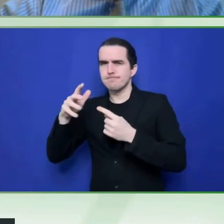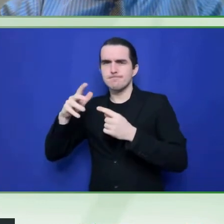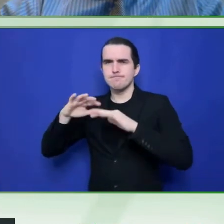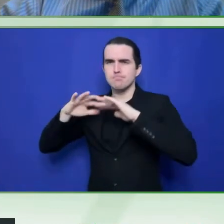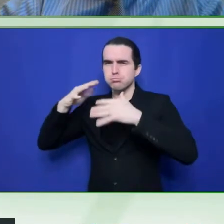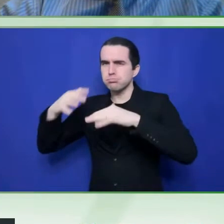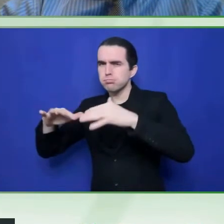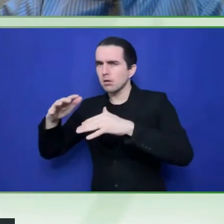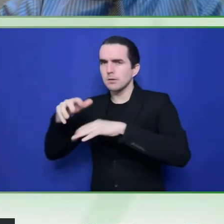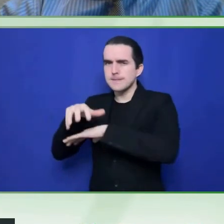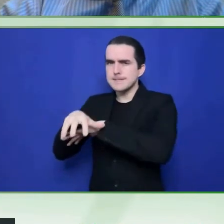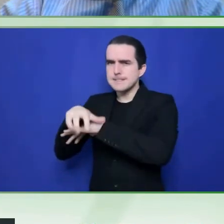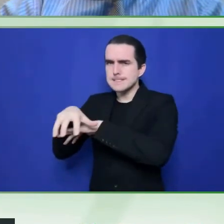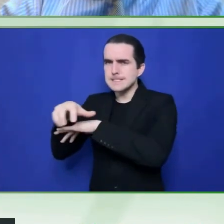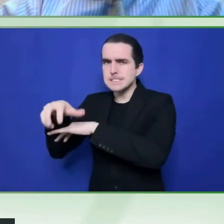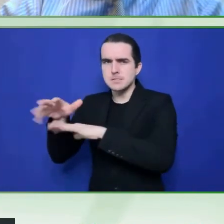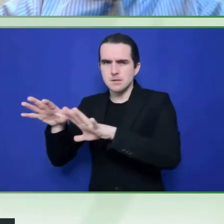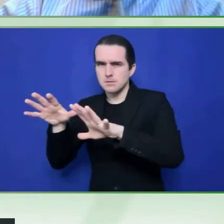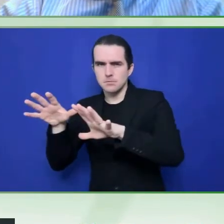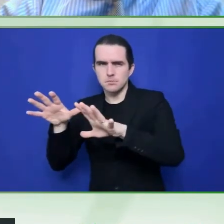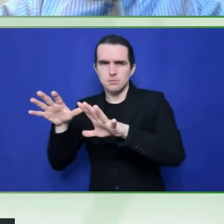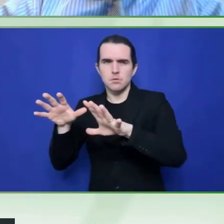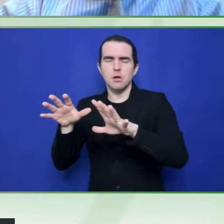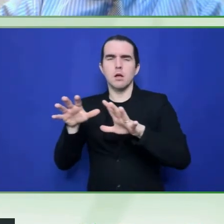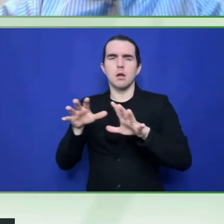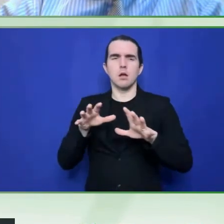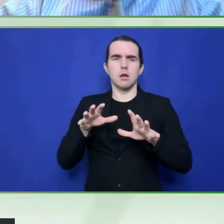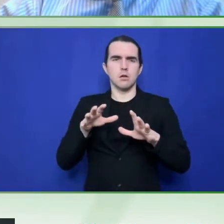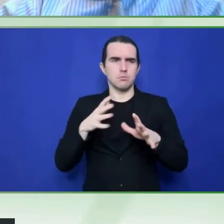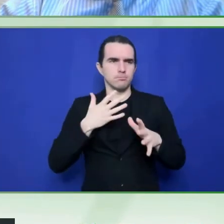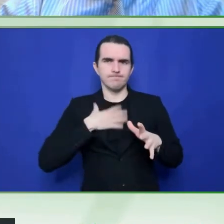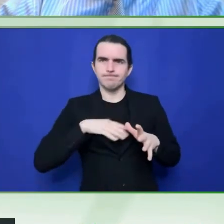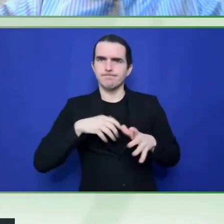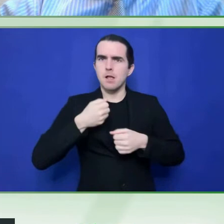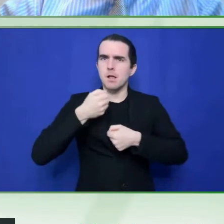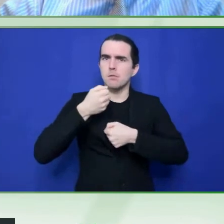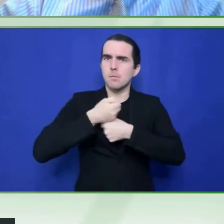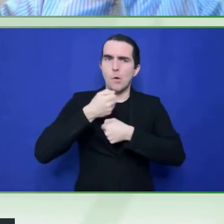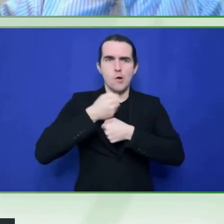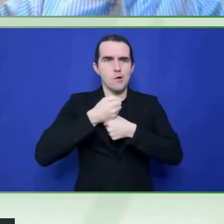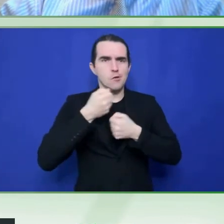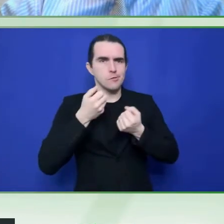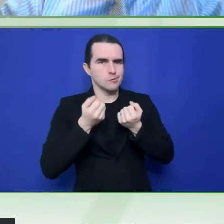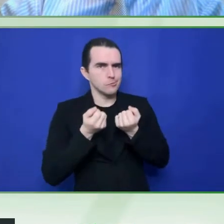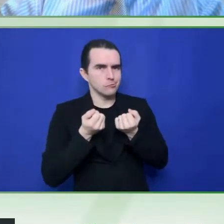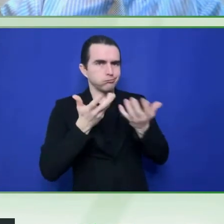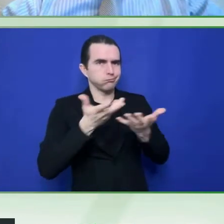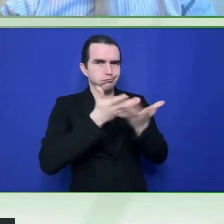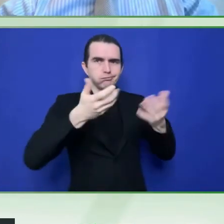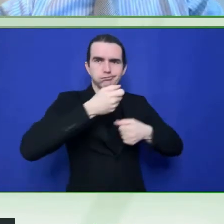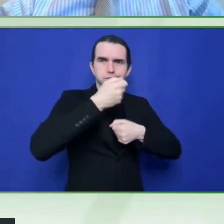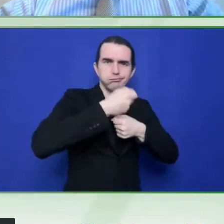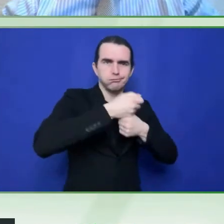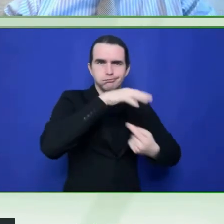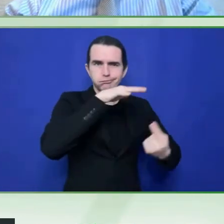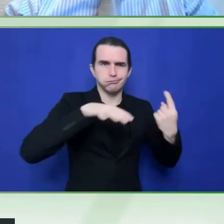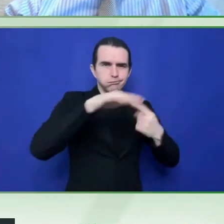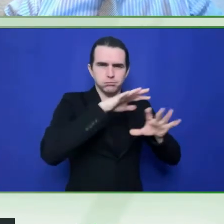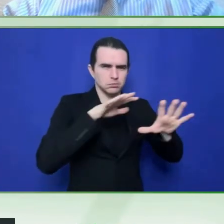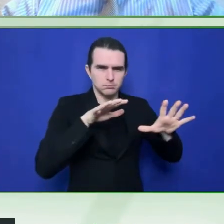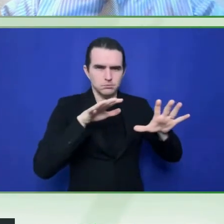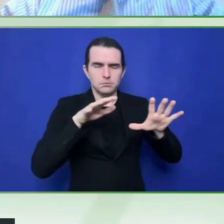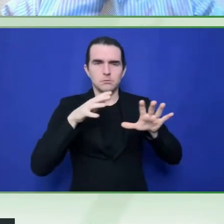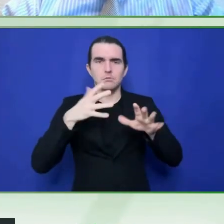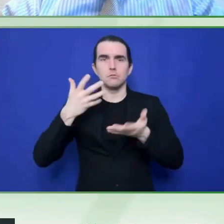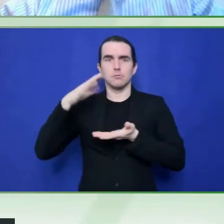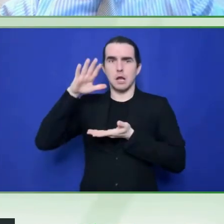various challenges and and opportunities that this brought. But to move to talk about the topic of today